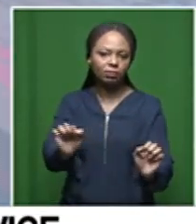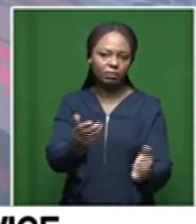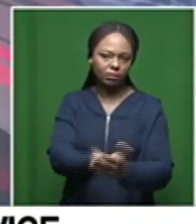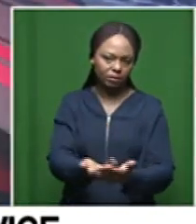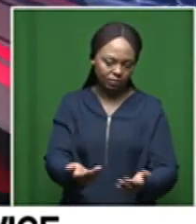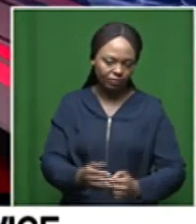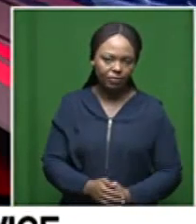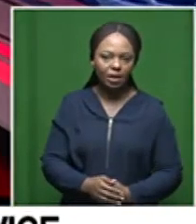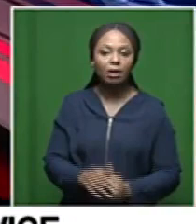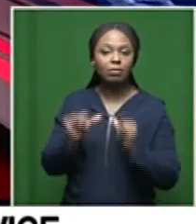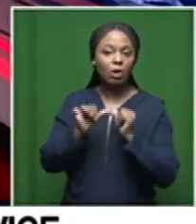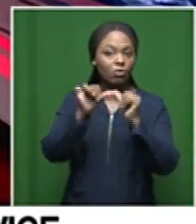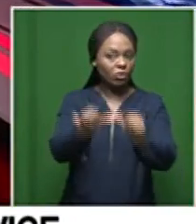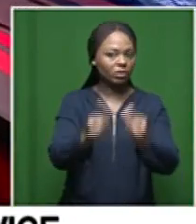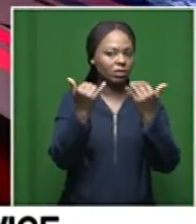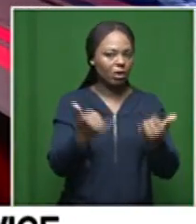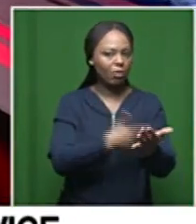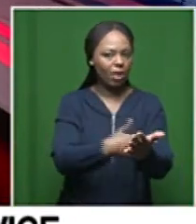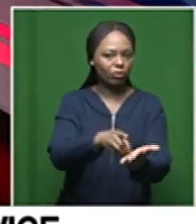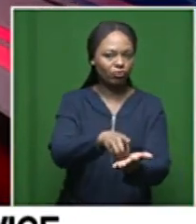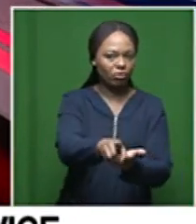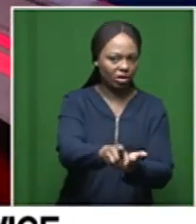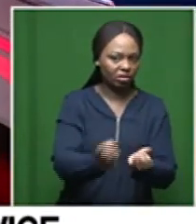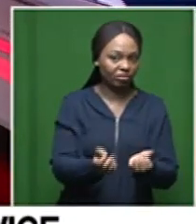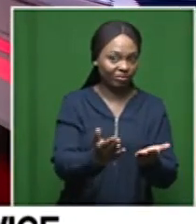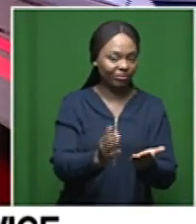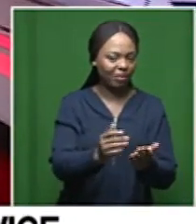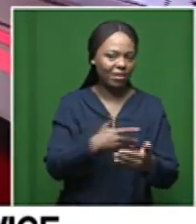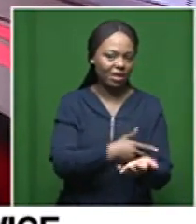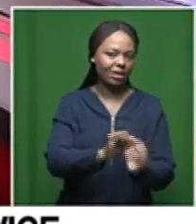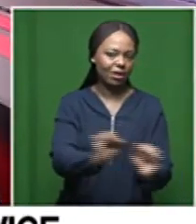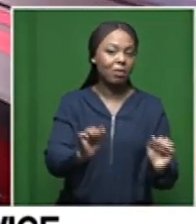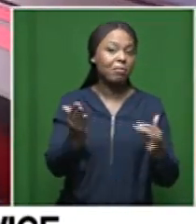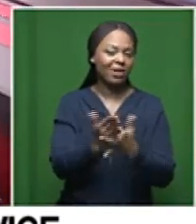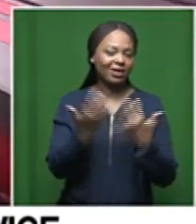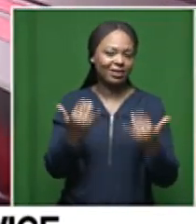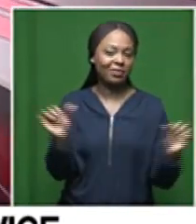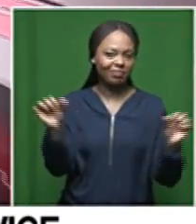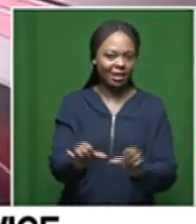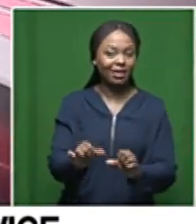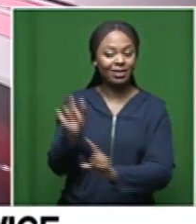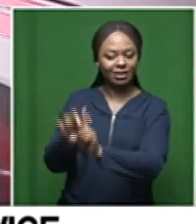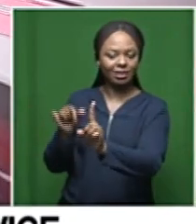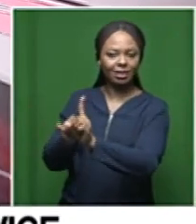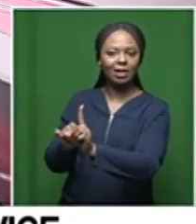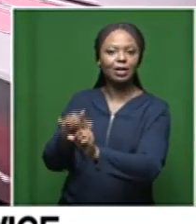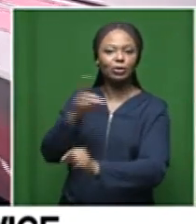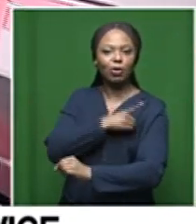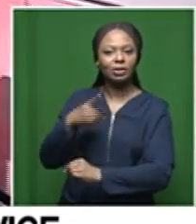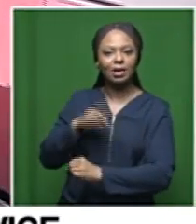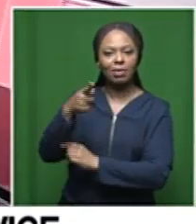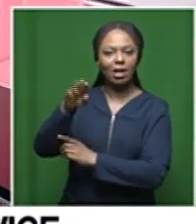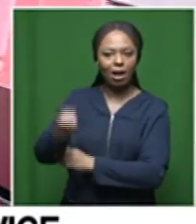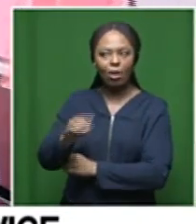one. We continue our discussion around blood donation, of course, as we go to an ad break. That is Dr. Pirlo looking at where you can get your